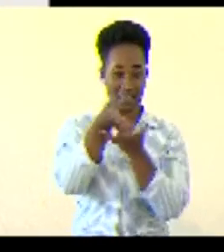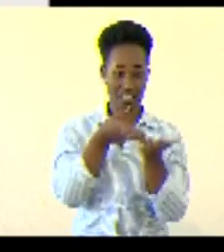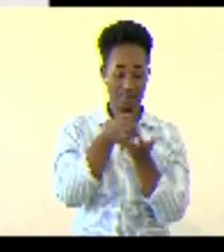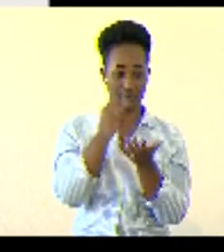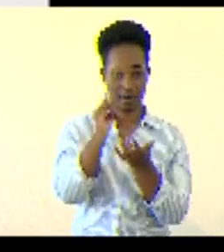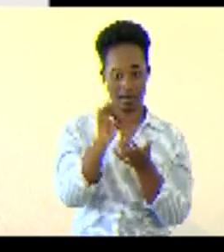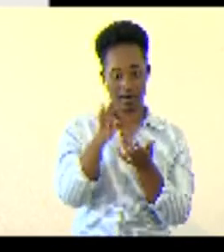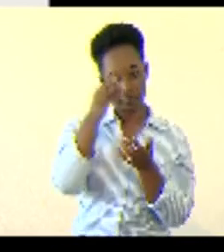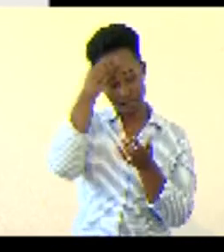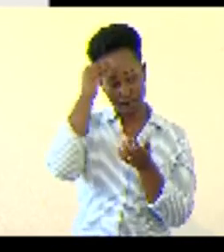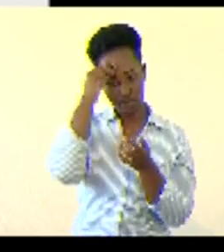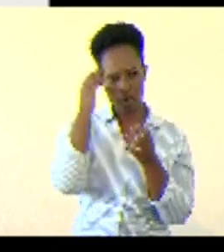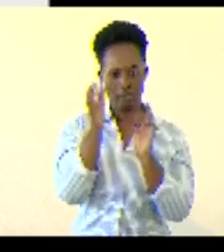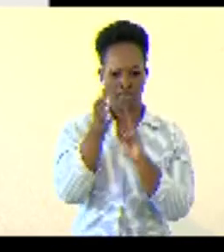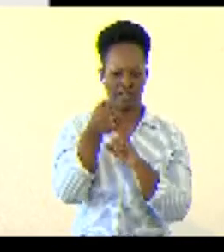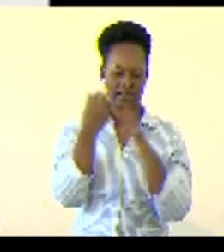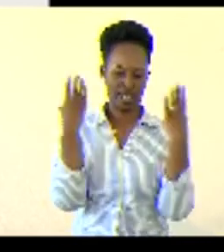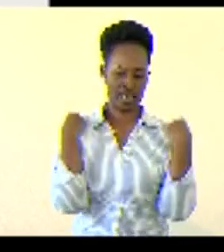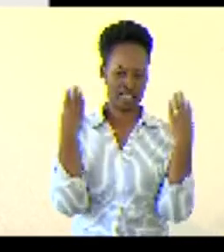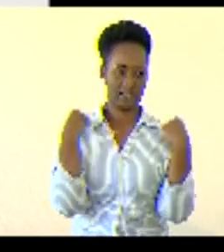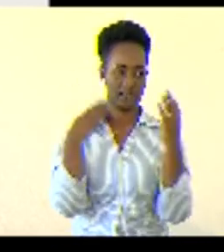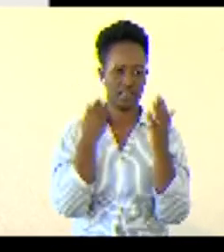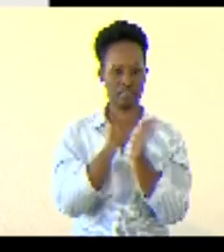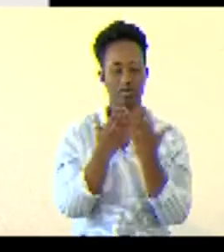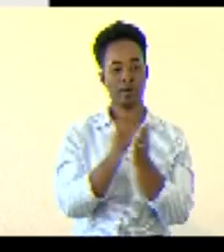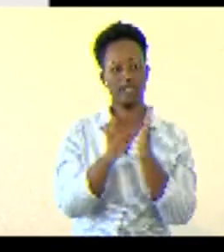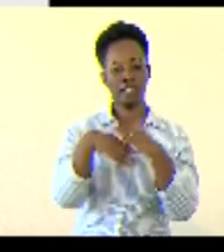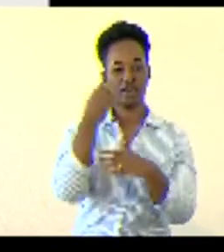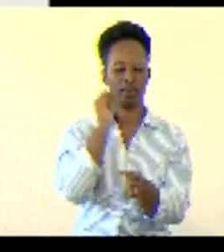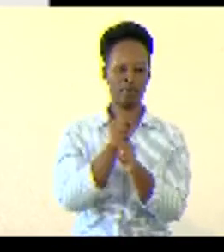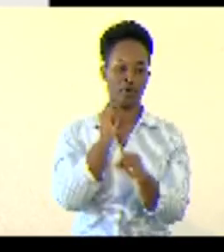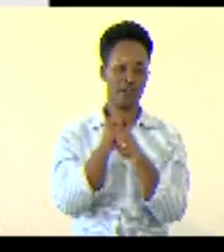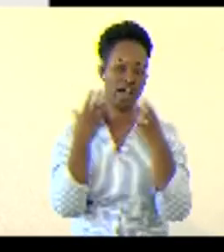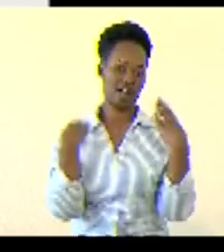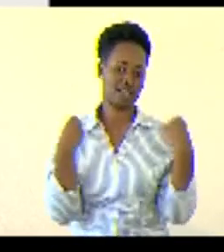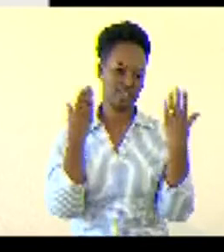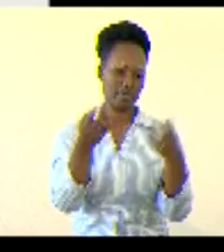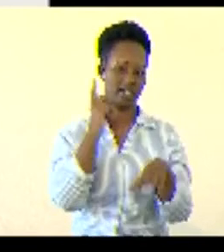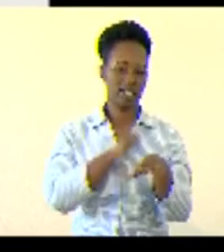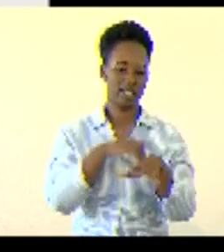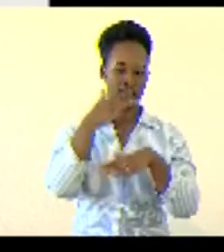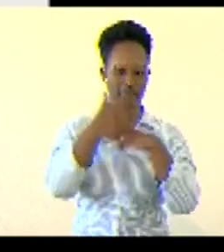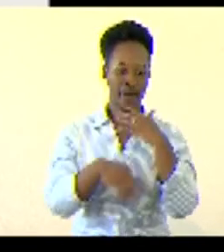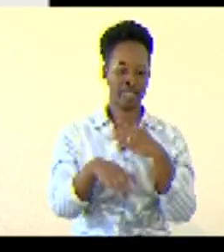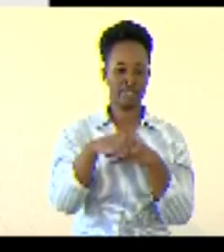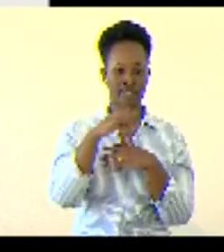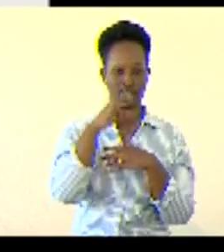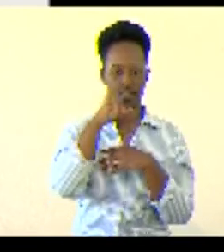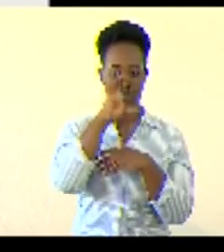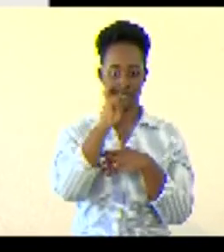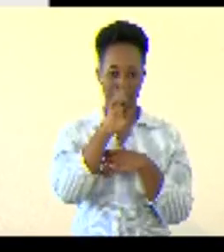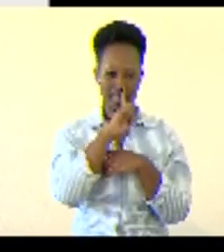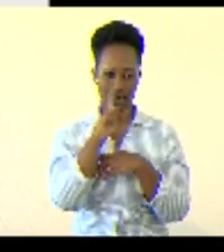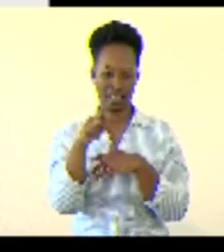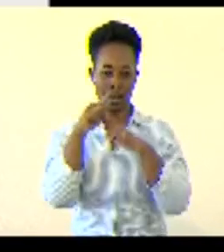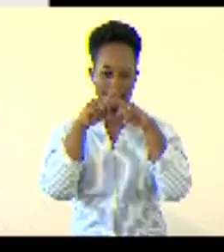to take your exercise books and do the assignment. White blood cells ingest solid particles by the